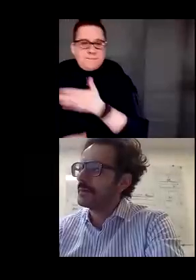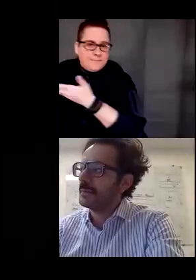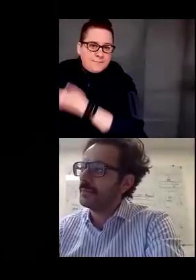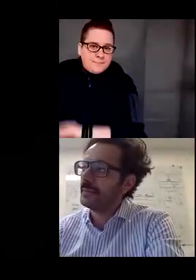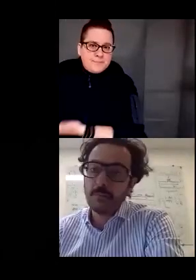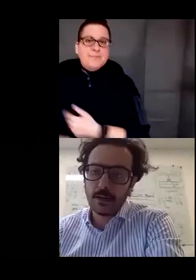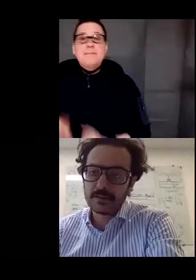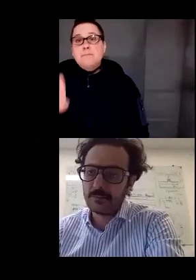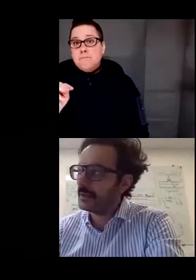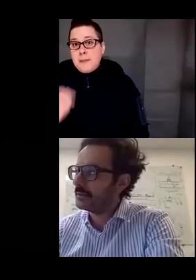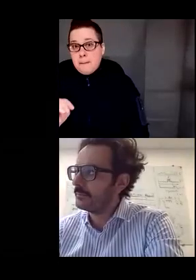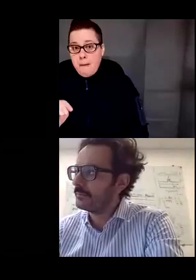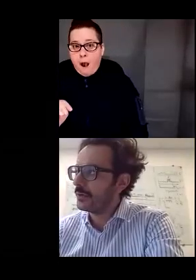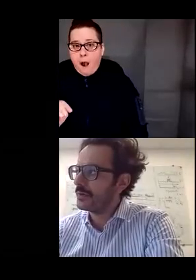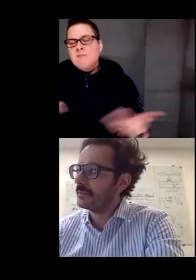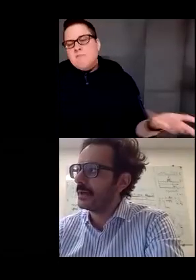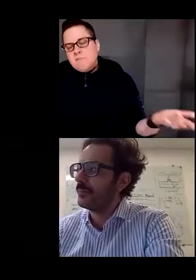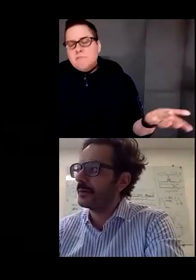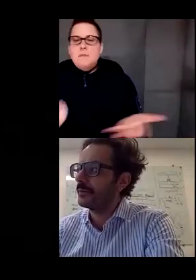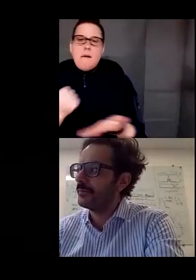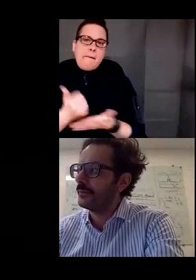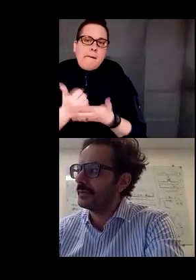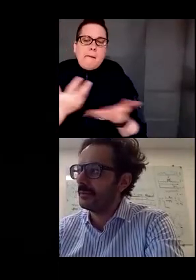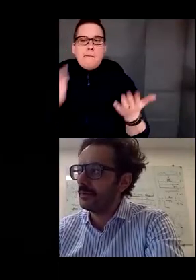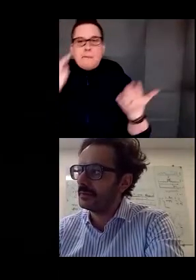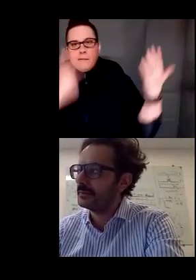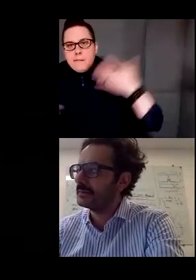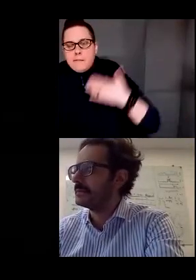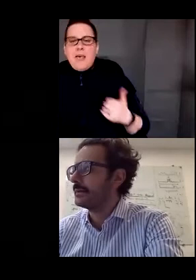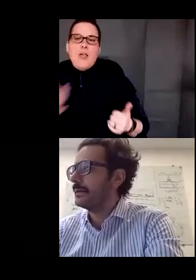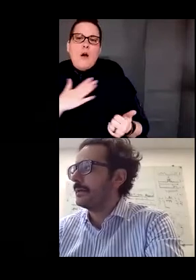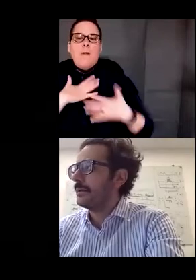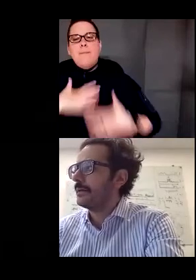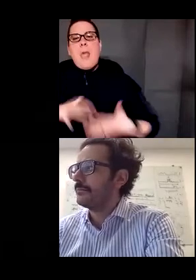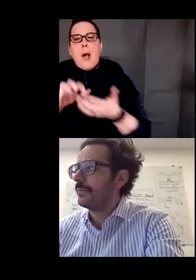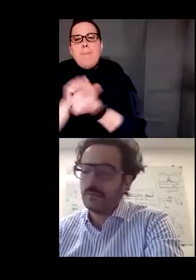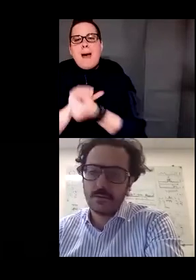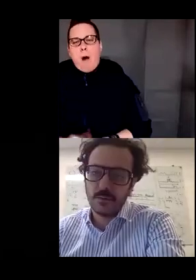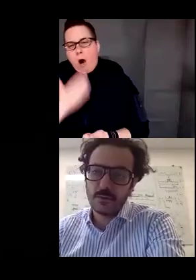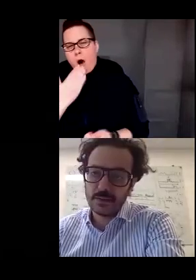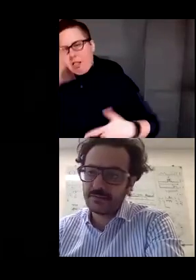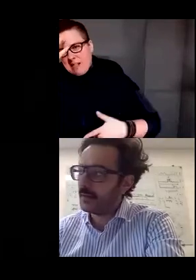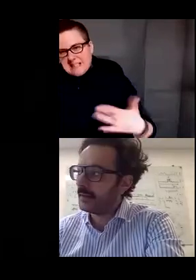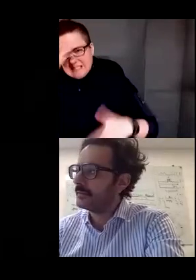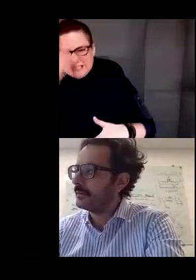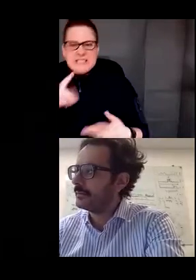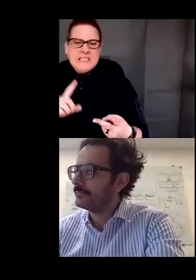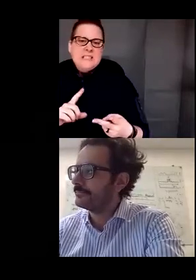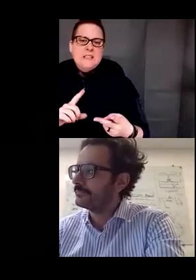Like, for example, BMI simply is a prognostic biomarker for metabolic diseases or body